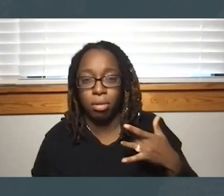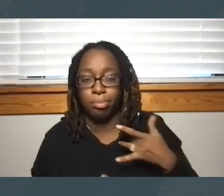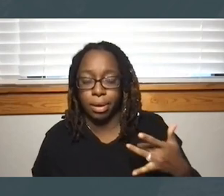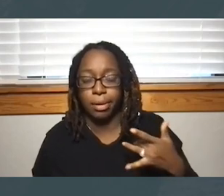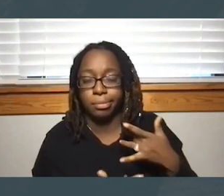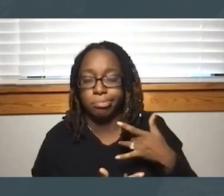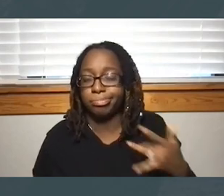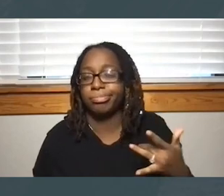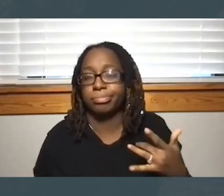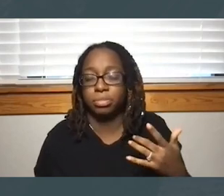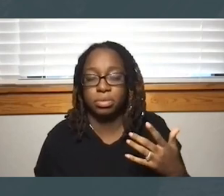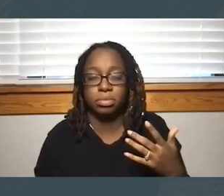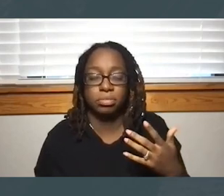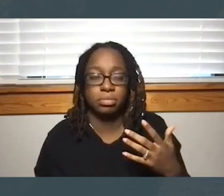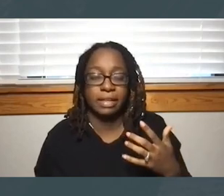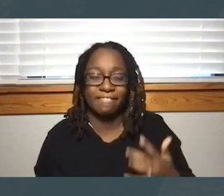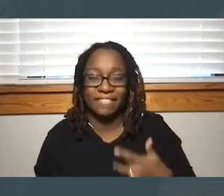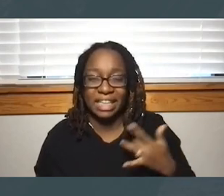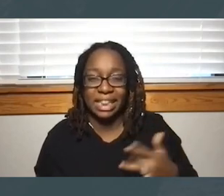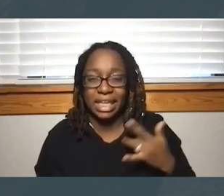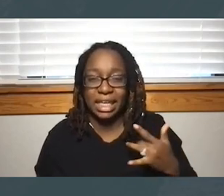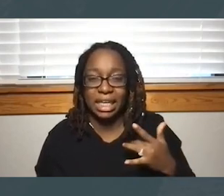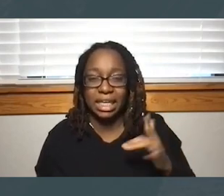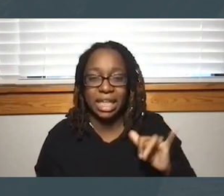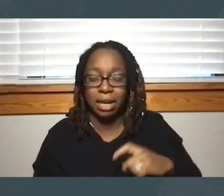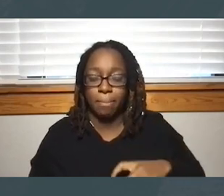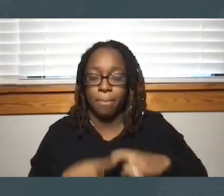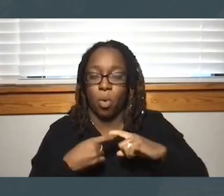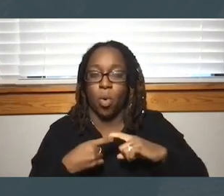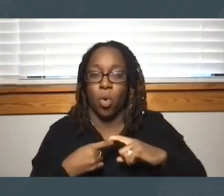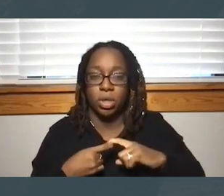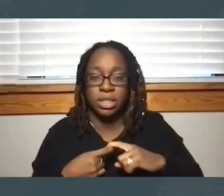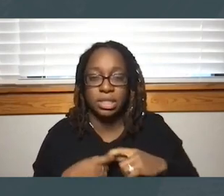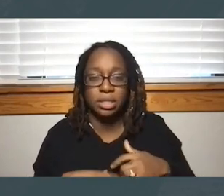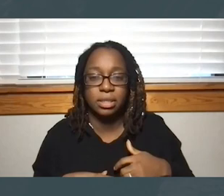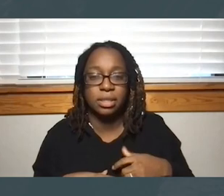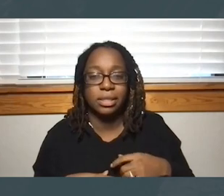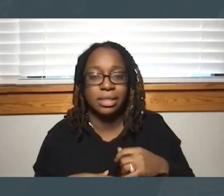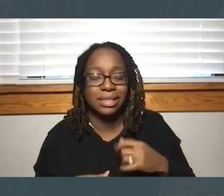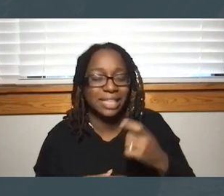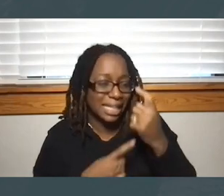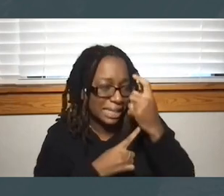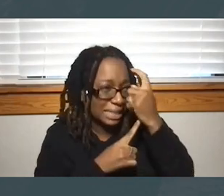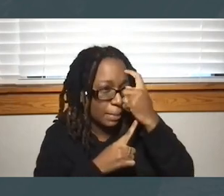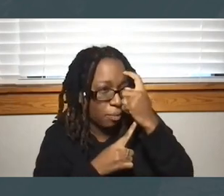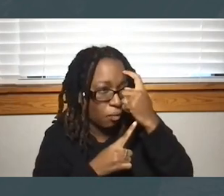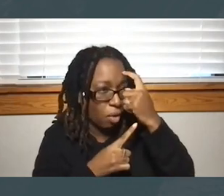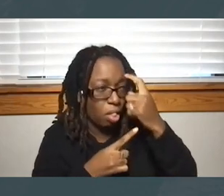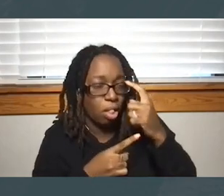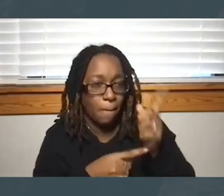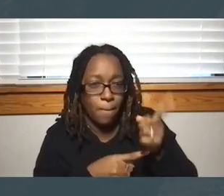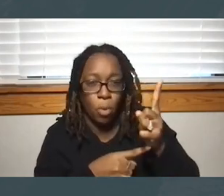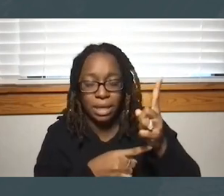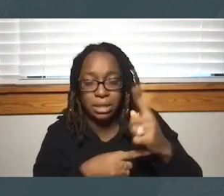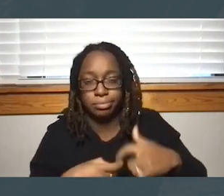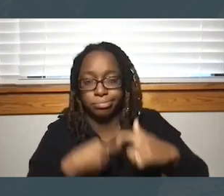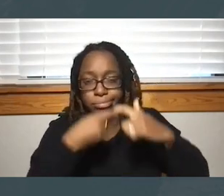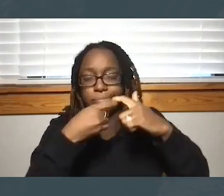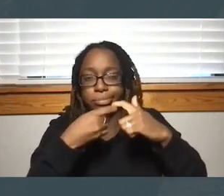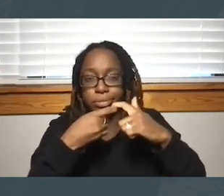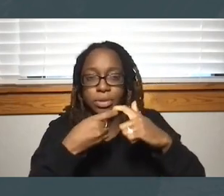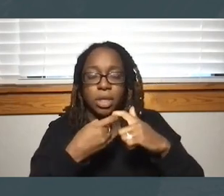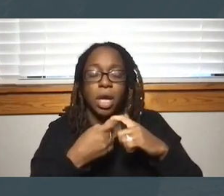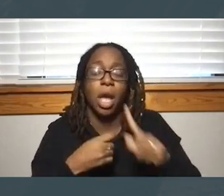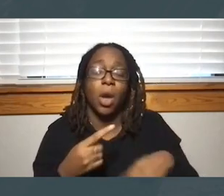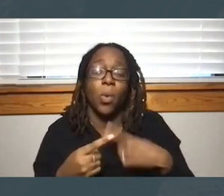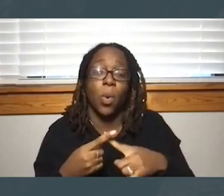it's not just yesterday and today. There is a temporal entanglement. And then I was thinking about, you know, your translation of the title.